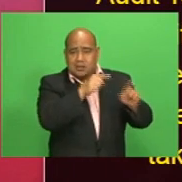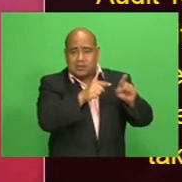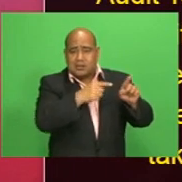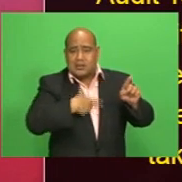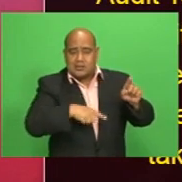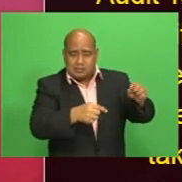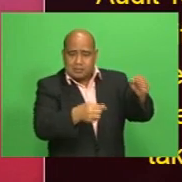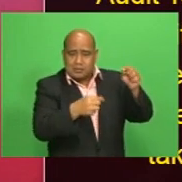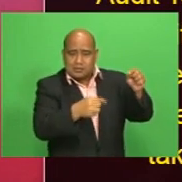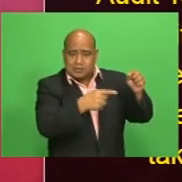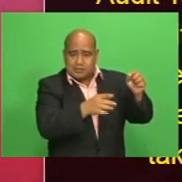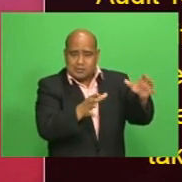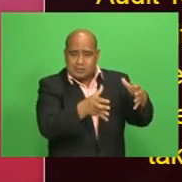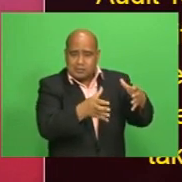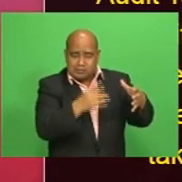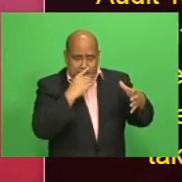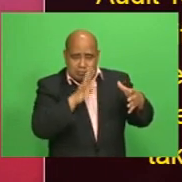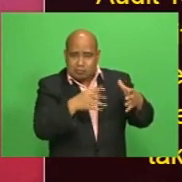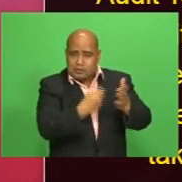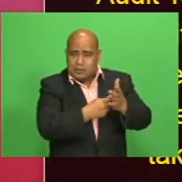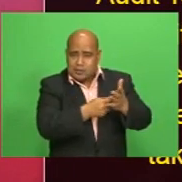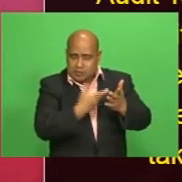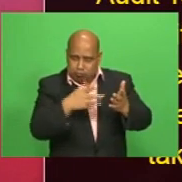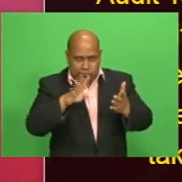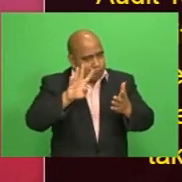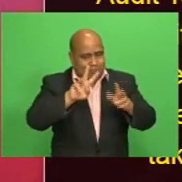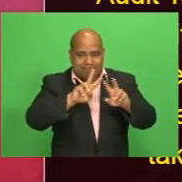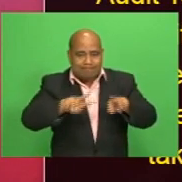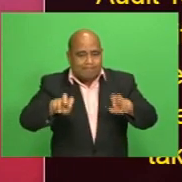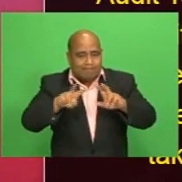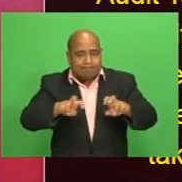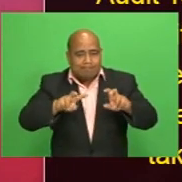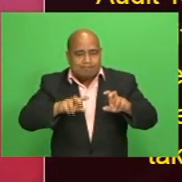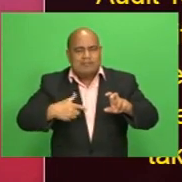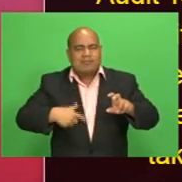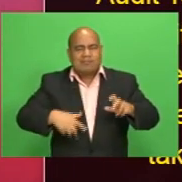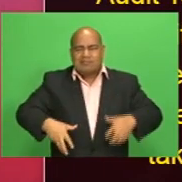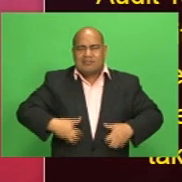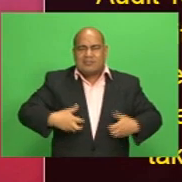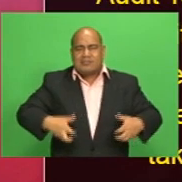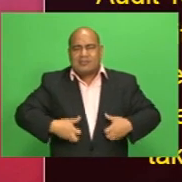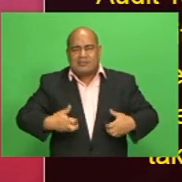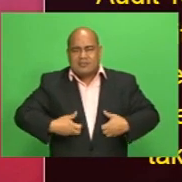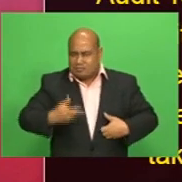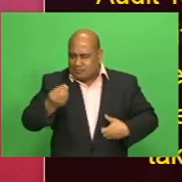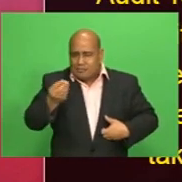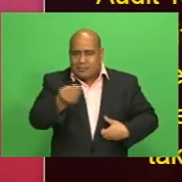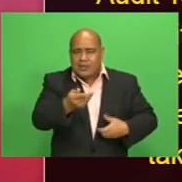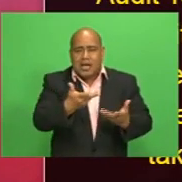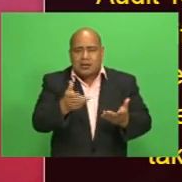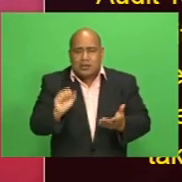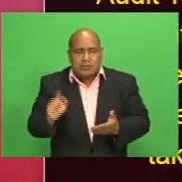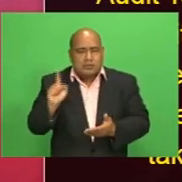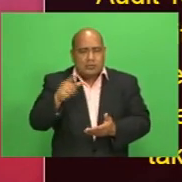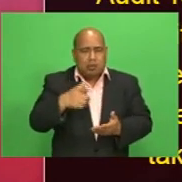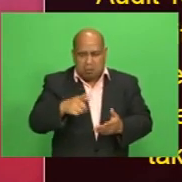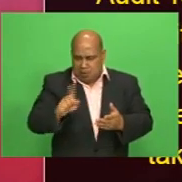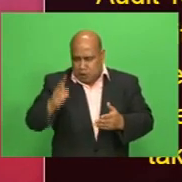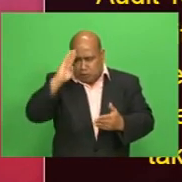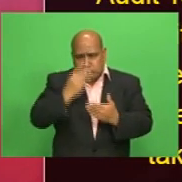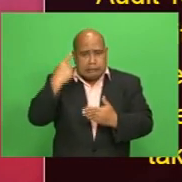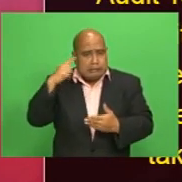the investigation, adding that the nature of the complaints were very serious and can't be ignored. The VC has been suspended